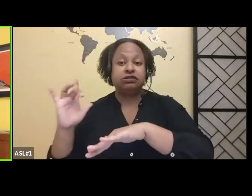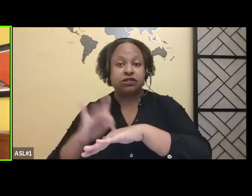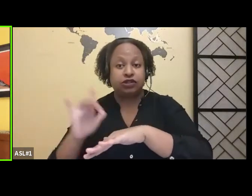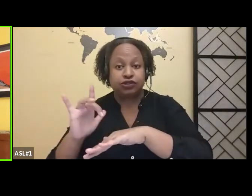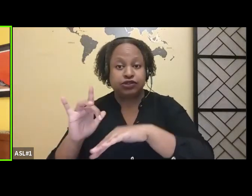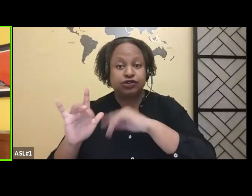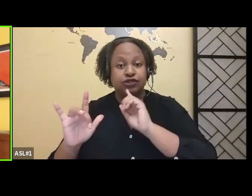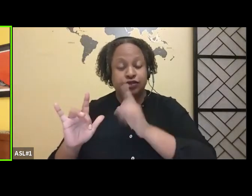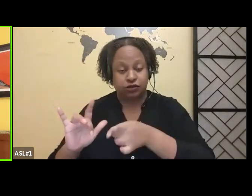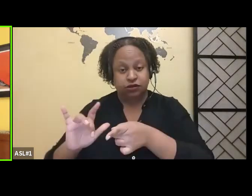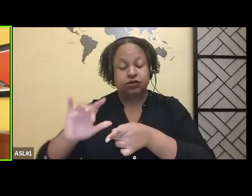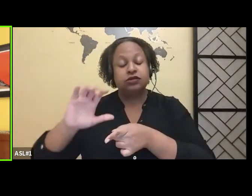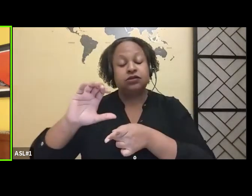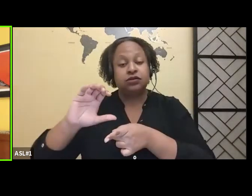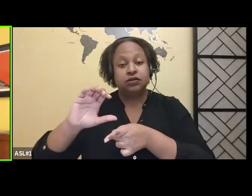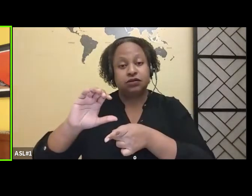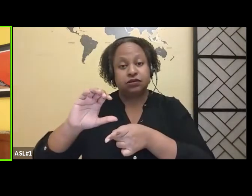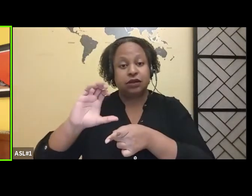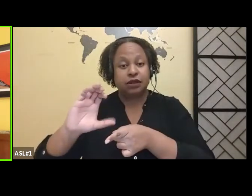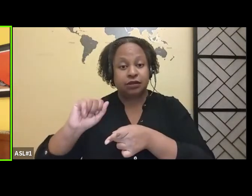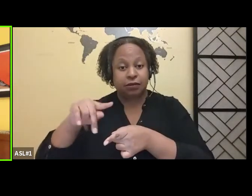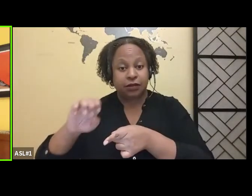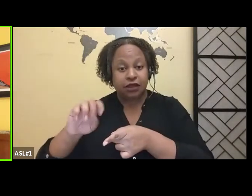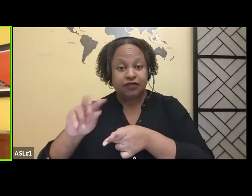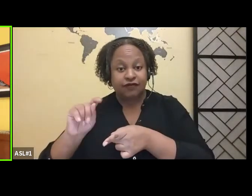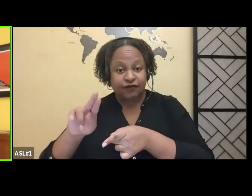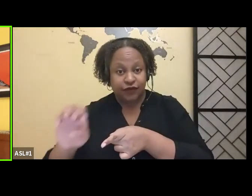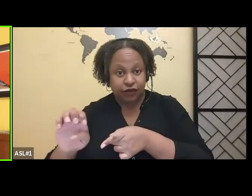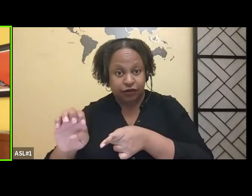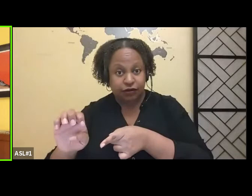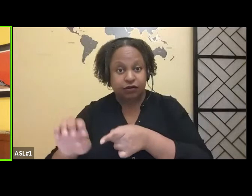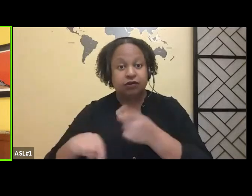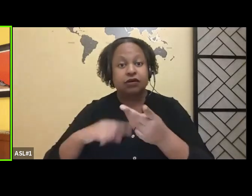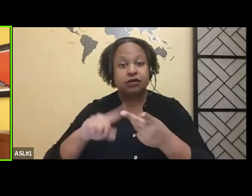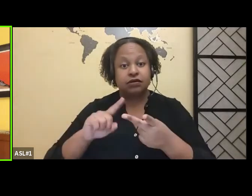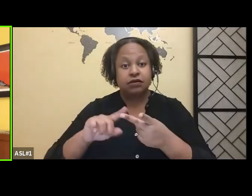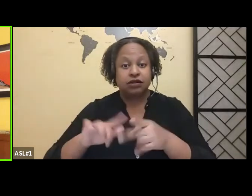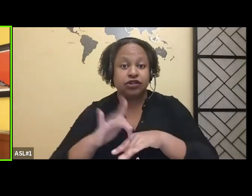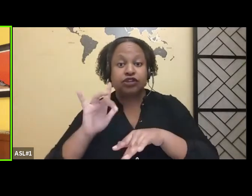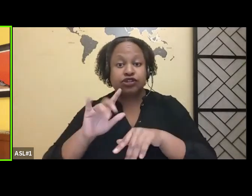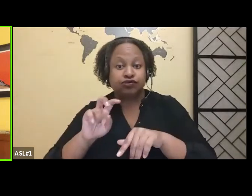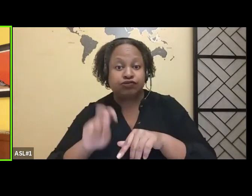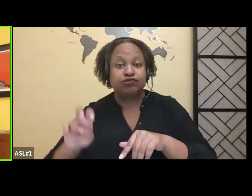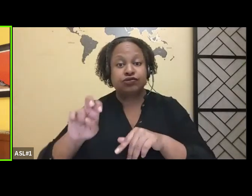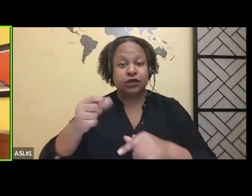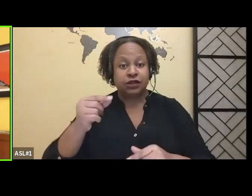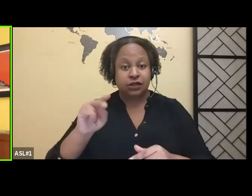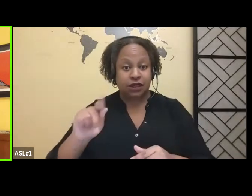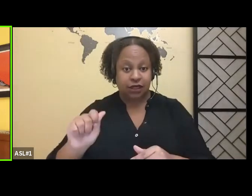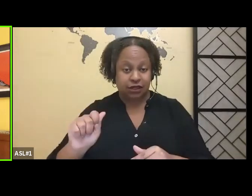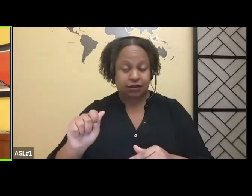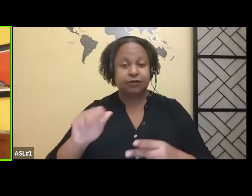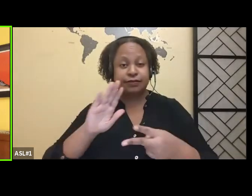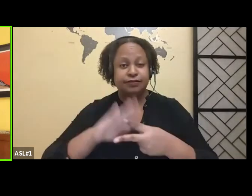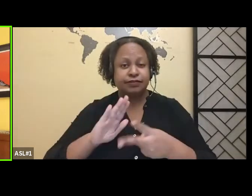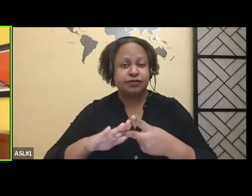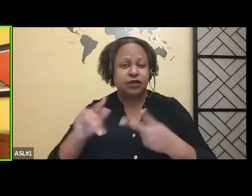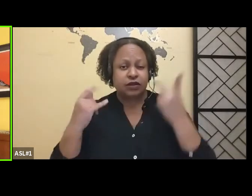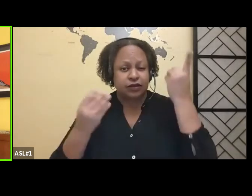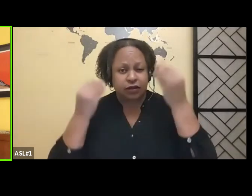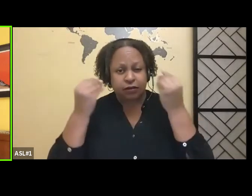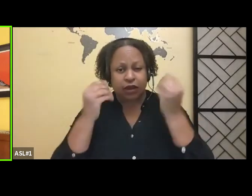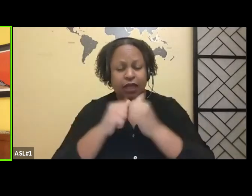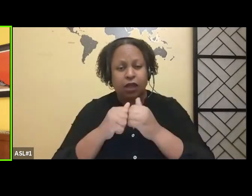Guinea-Bissau. And he learned not only how to think about making the soil